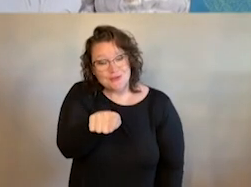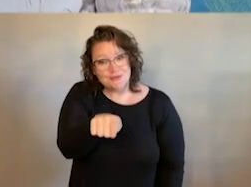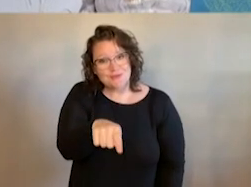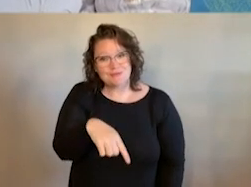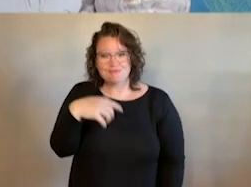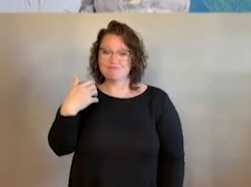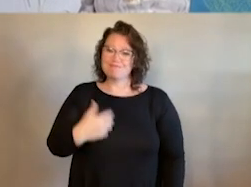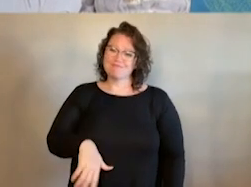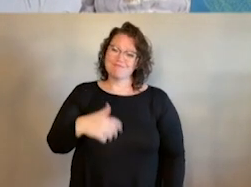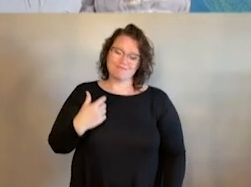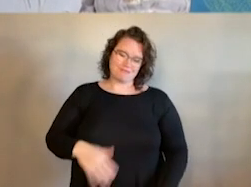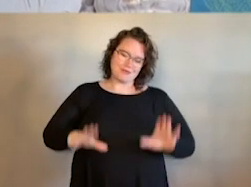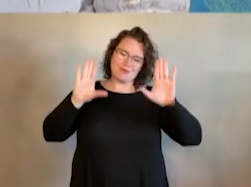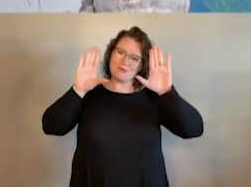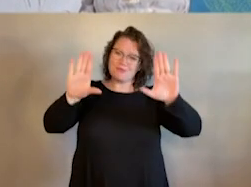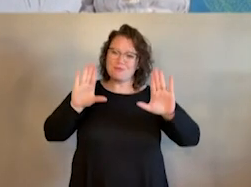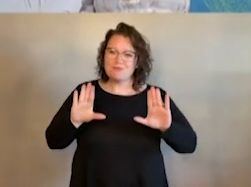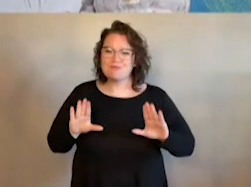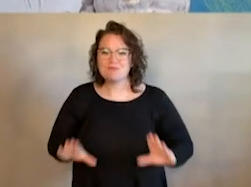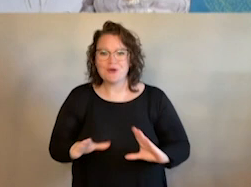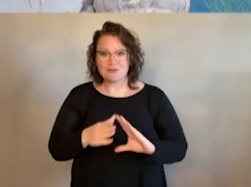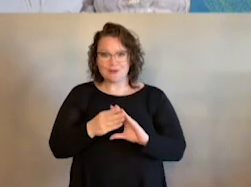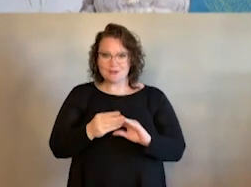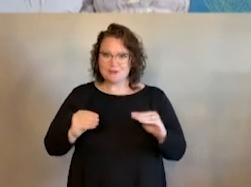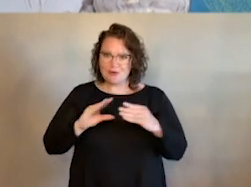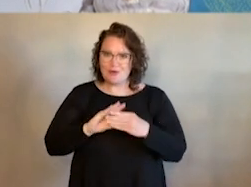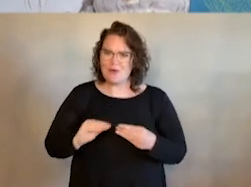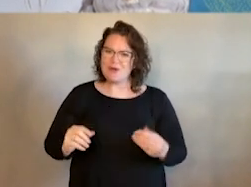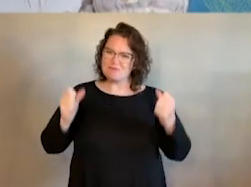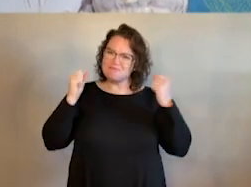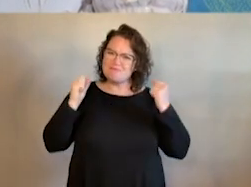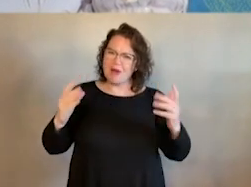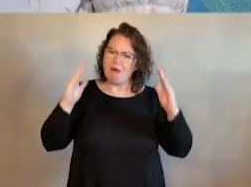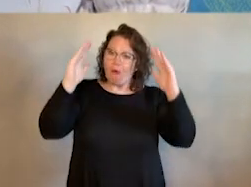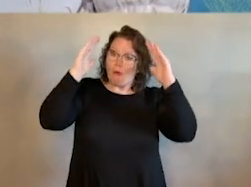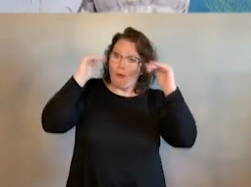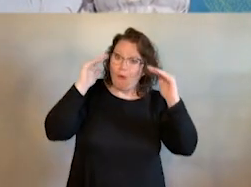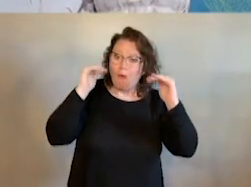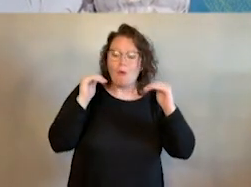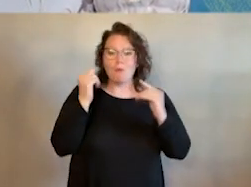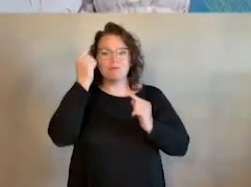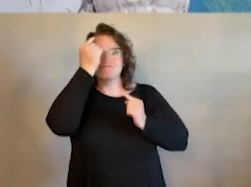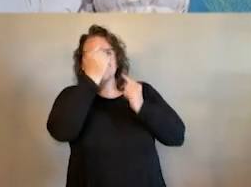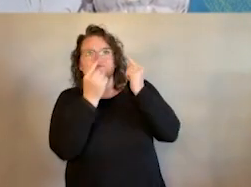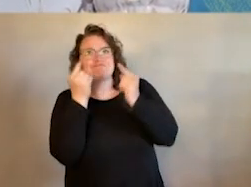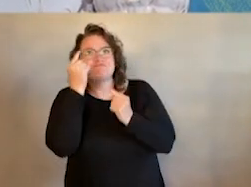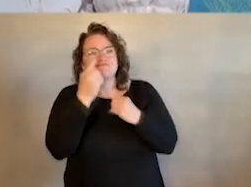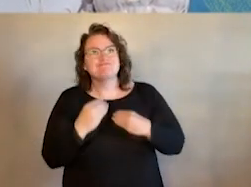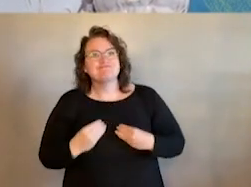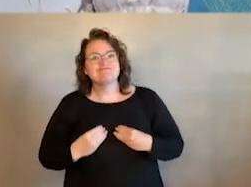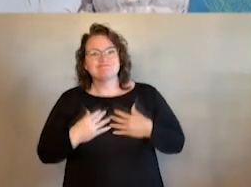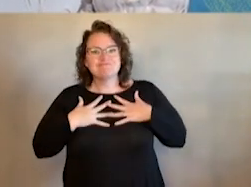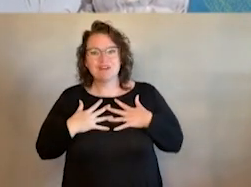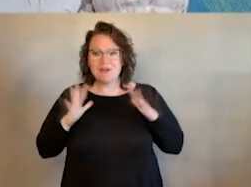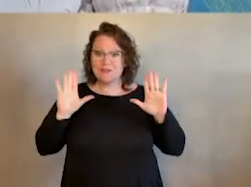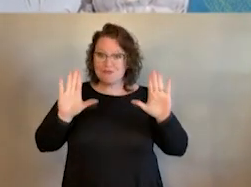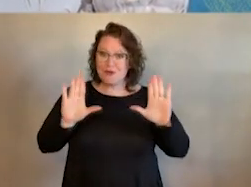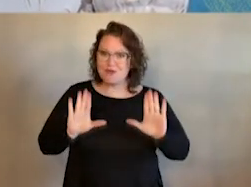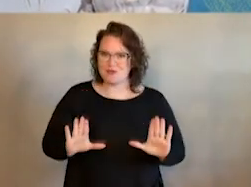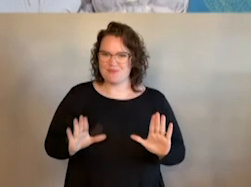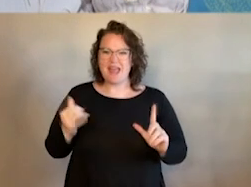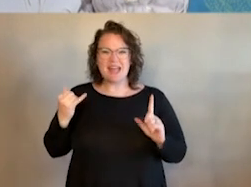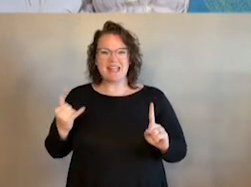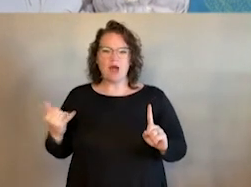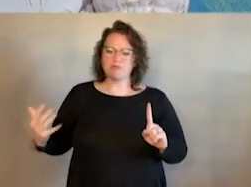Oh my, that was a great story that was filled with so much hope and wonder. Now that we have read the book, we're going to go back and talk about